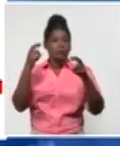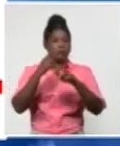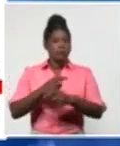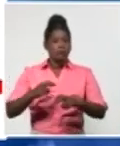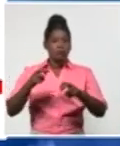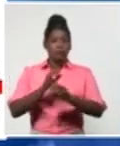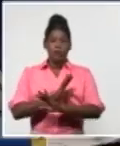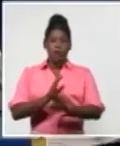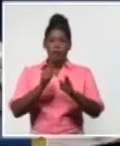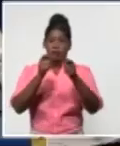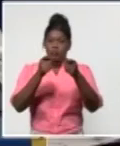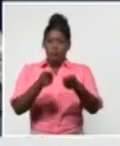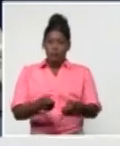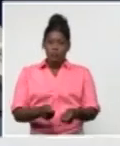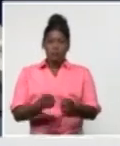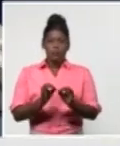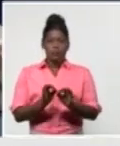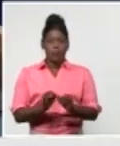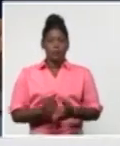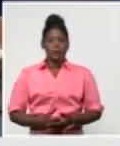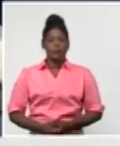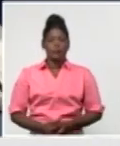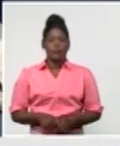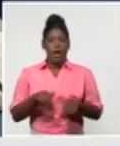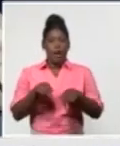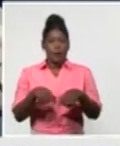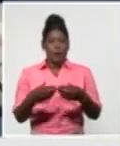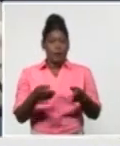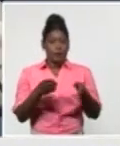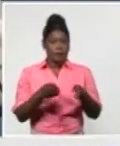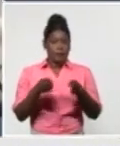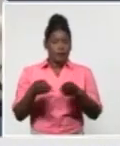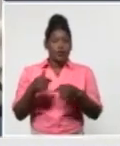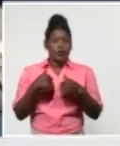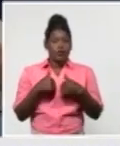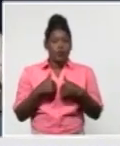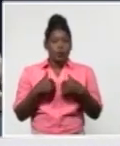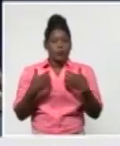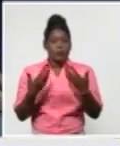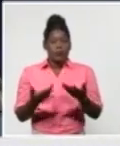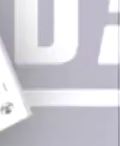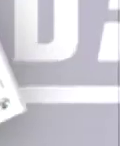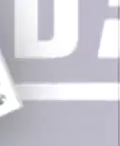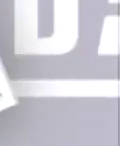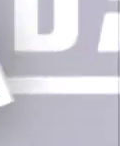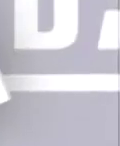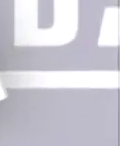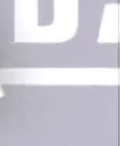possible for authorities to take all these measures.